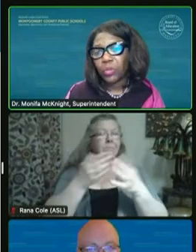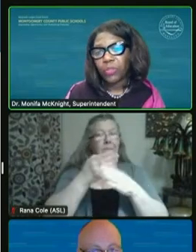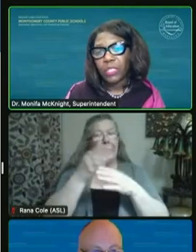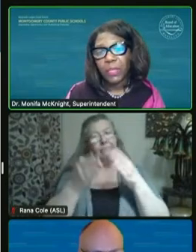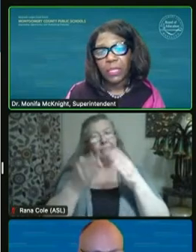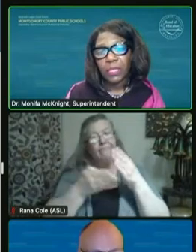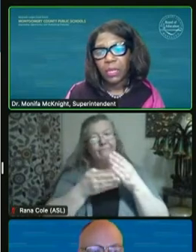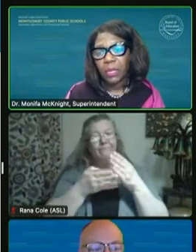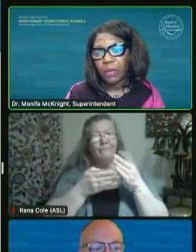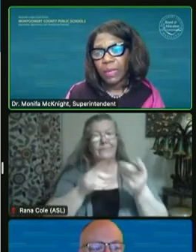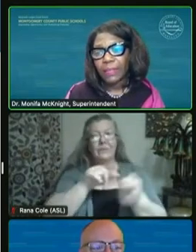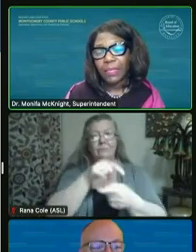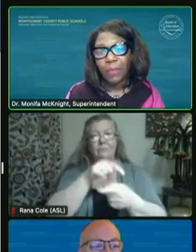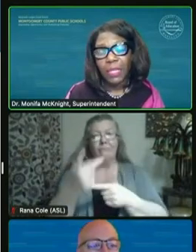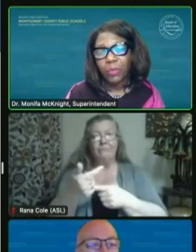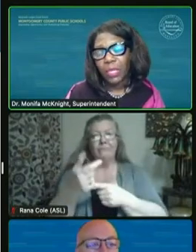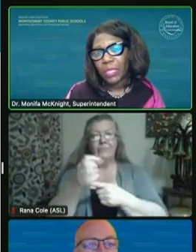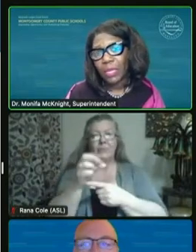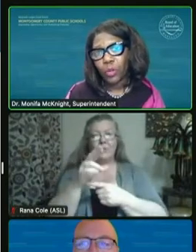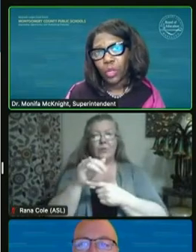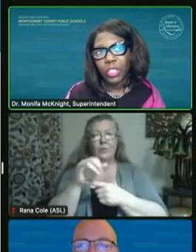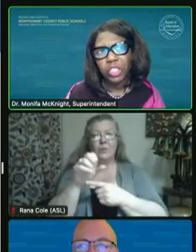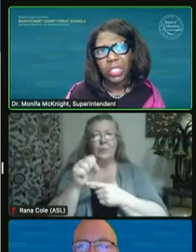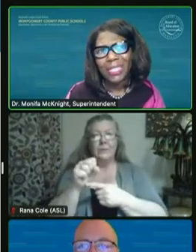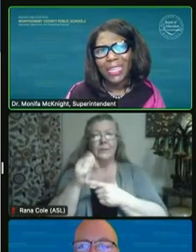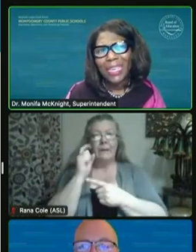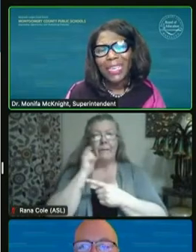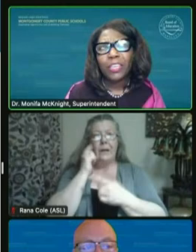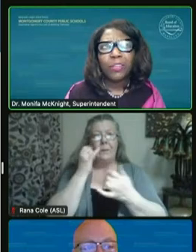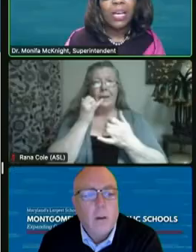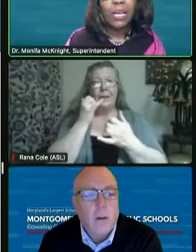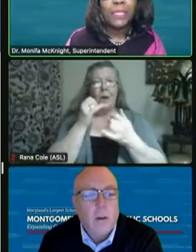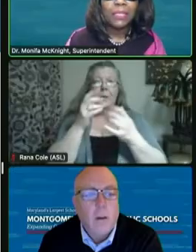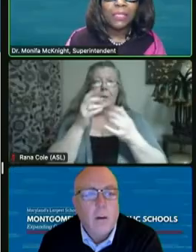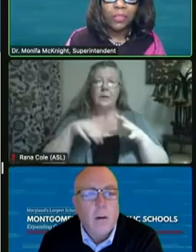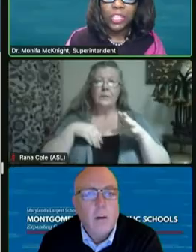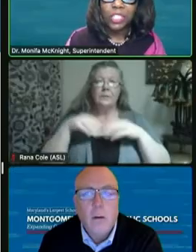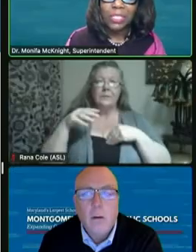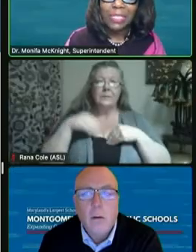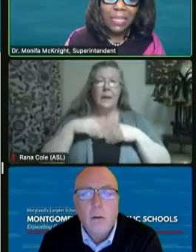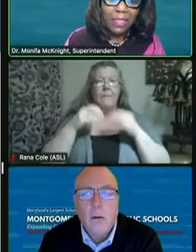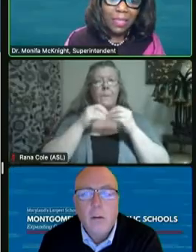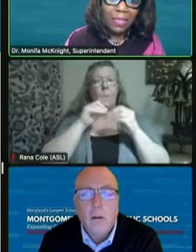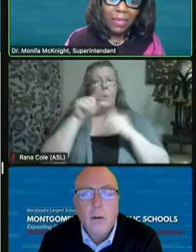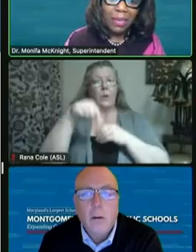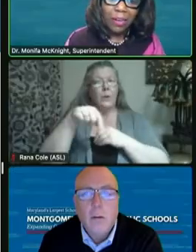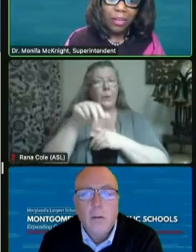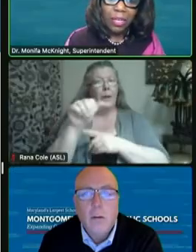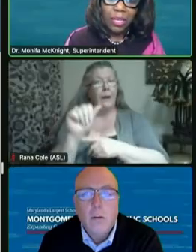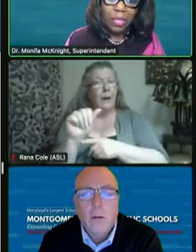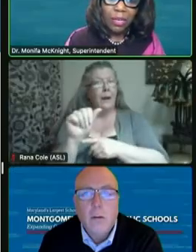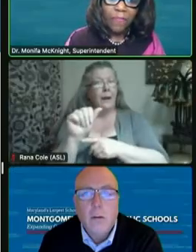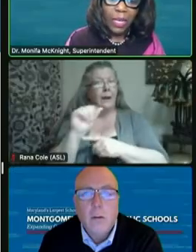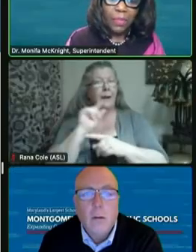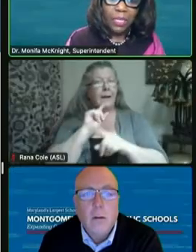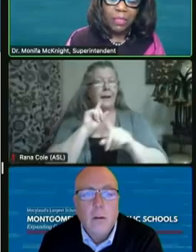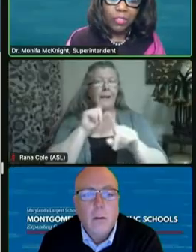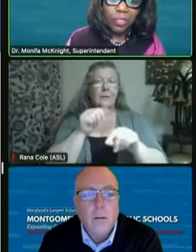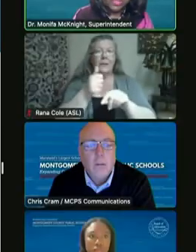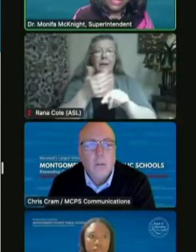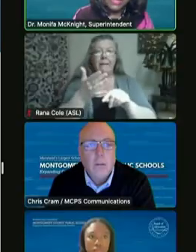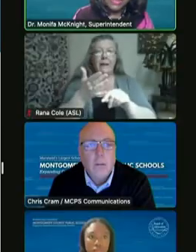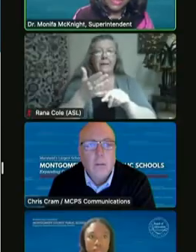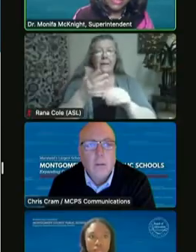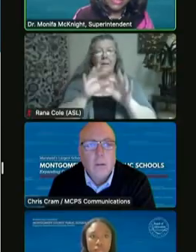back to you, Chris, because at this time, I think we can take more questions, hear comments, considerations, anything that our families,